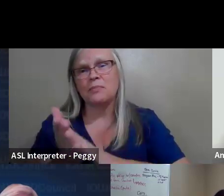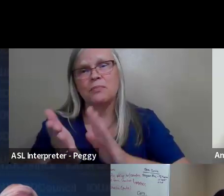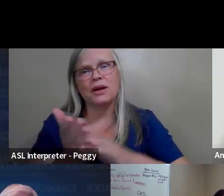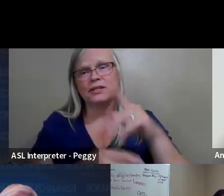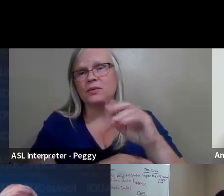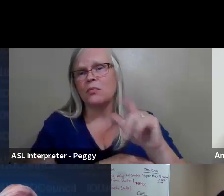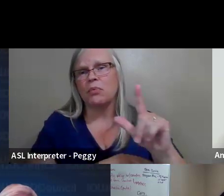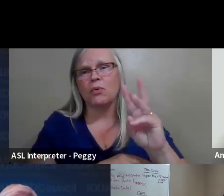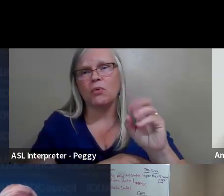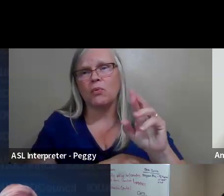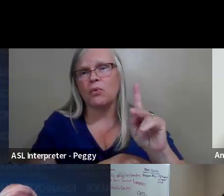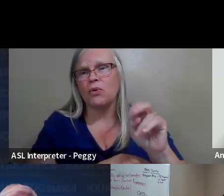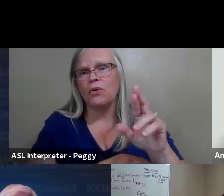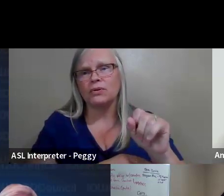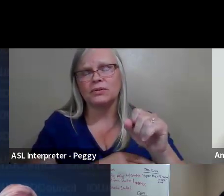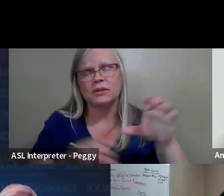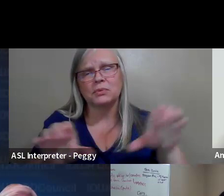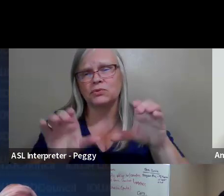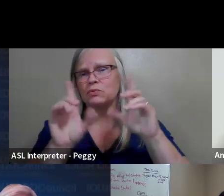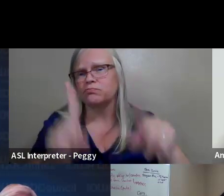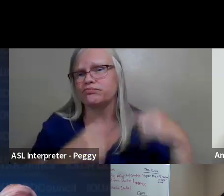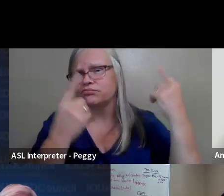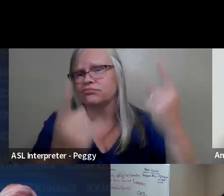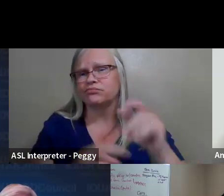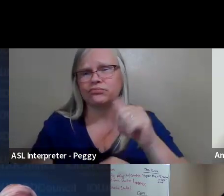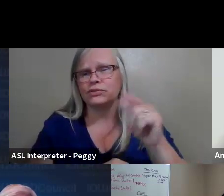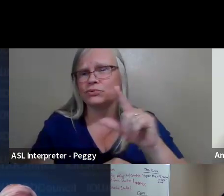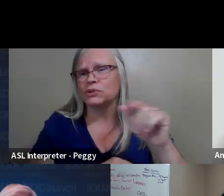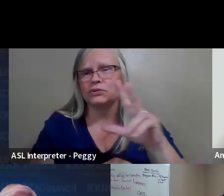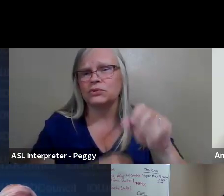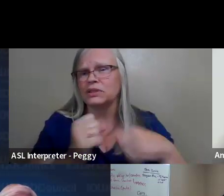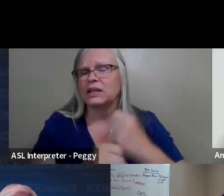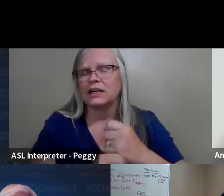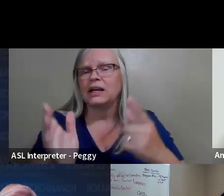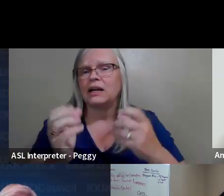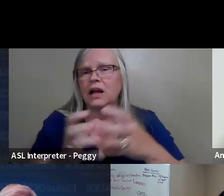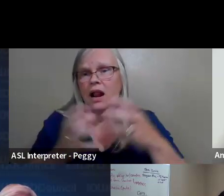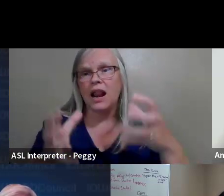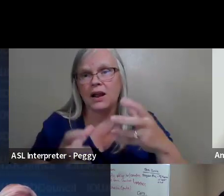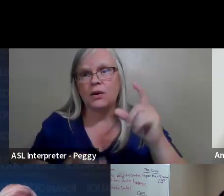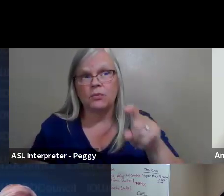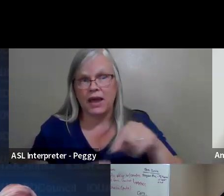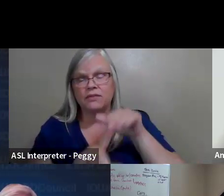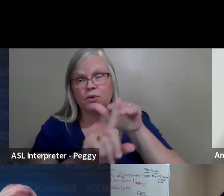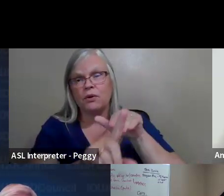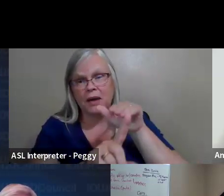They're amazing. They've been doing it forever. They know a lot. Sometimes they have to be reminded.